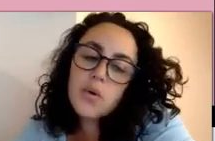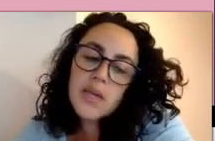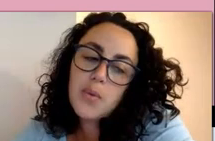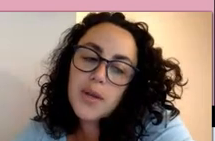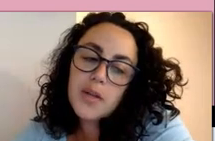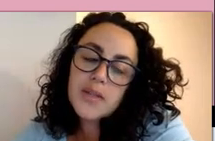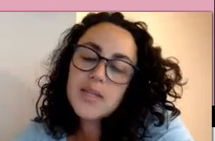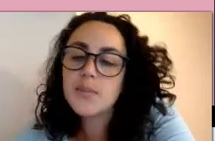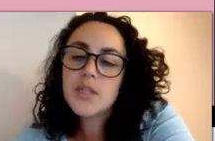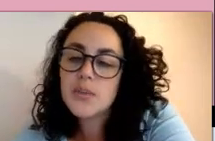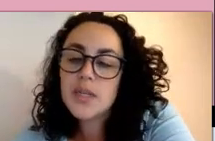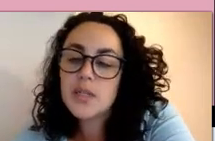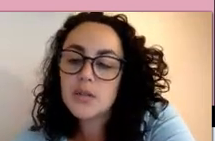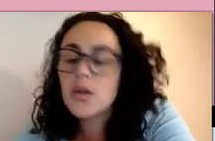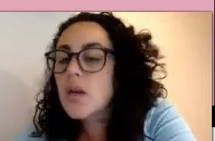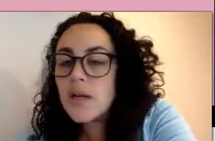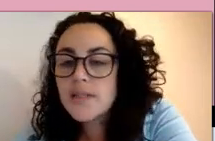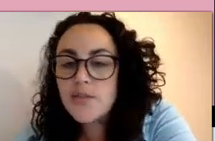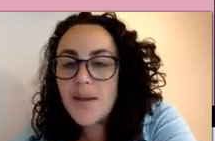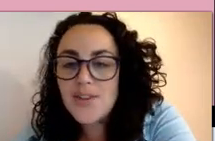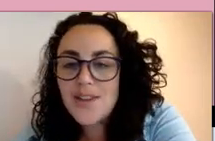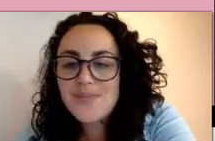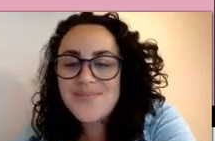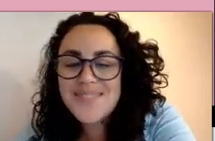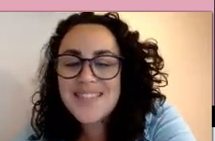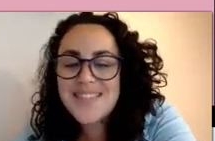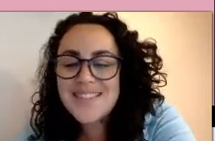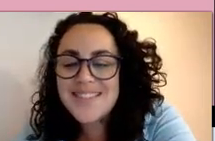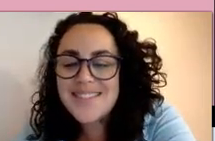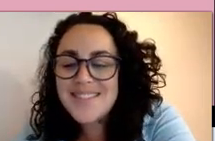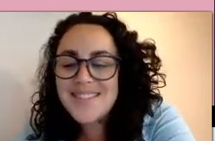letter, so we'll keep working on this as much as we need to until you've mastered it. See you soon.